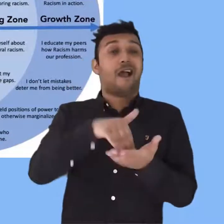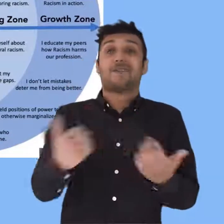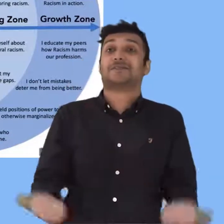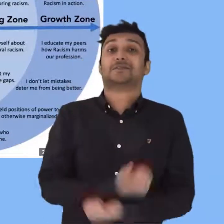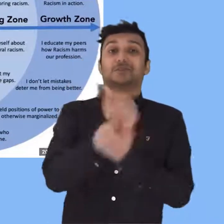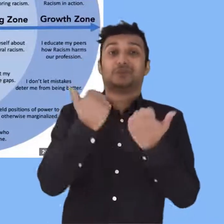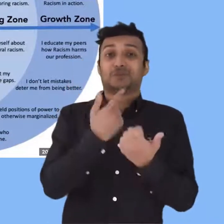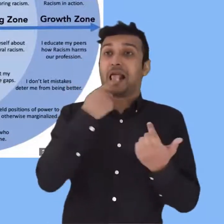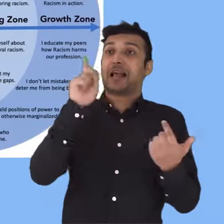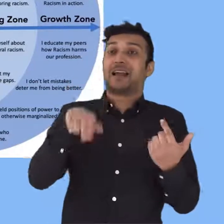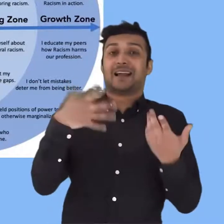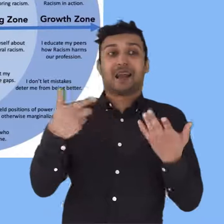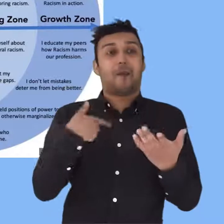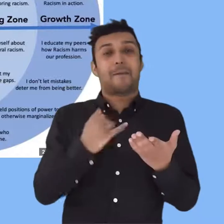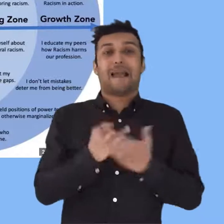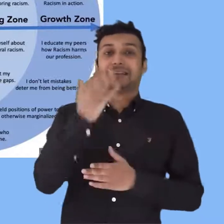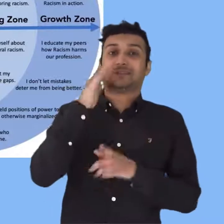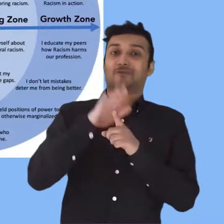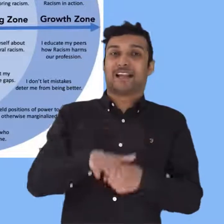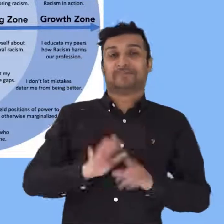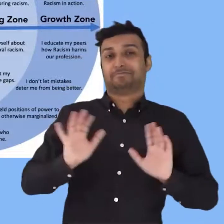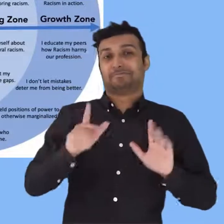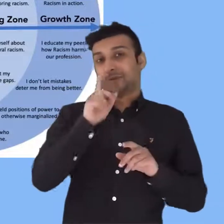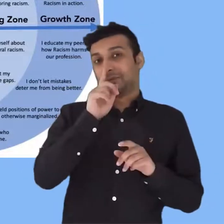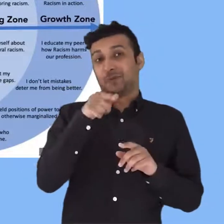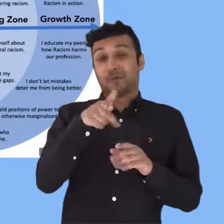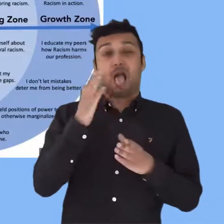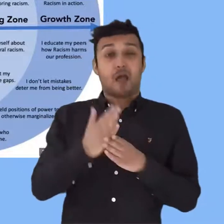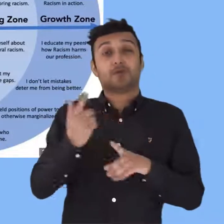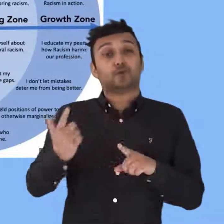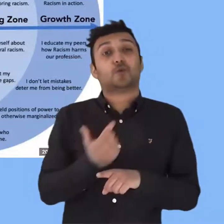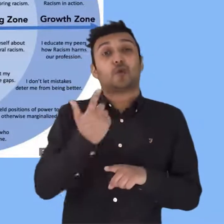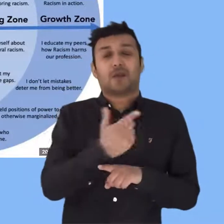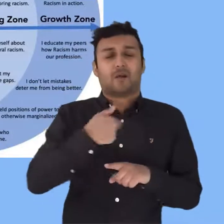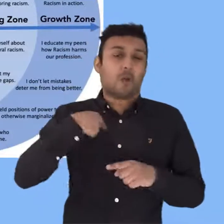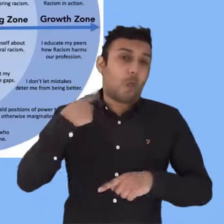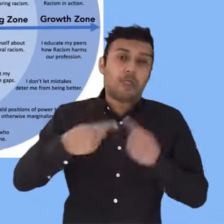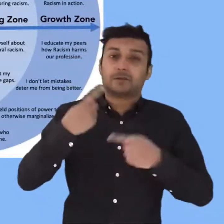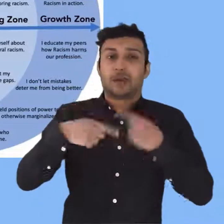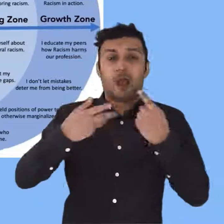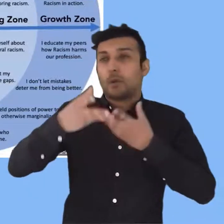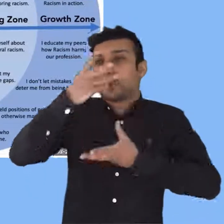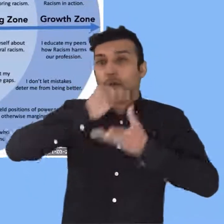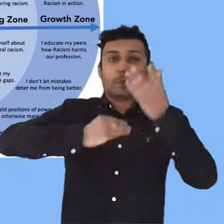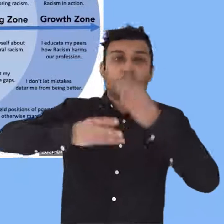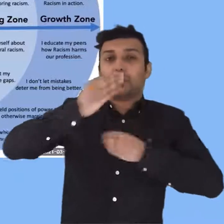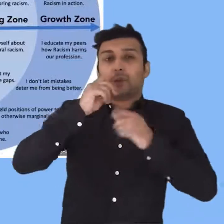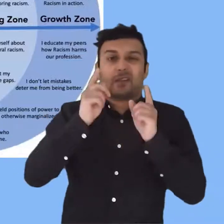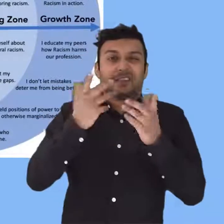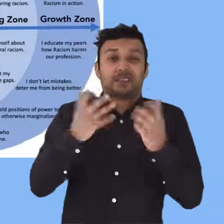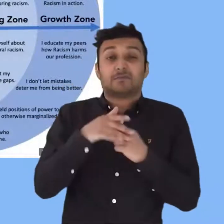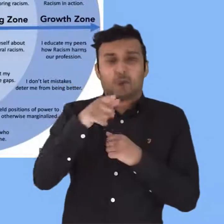and one I hope that we can go on together. So have a think, where are you on this